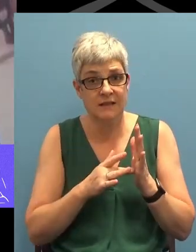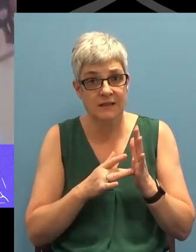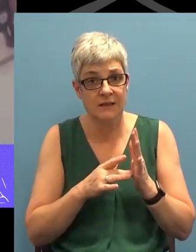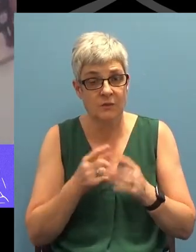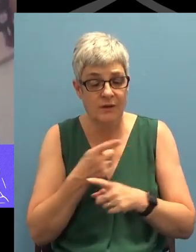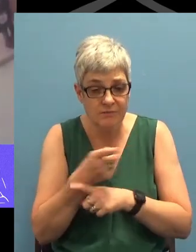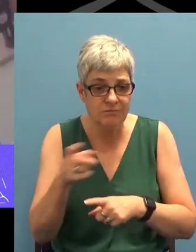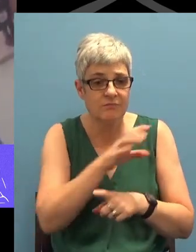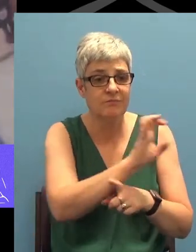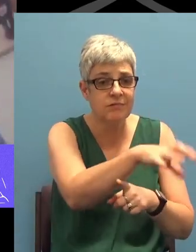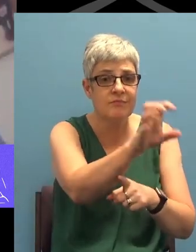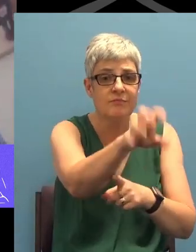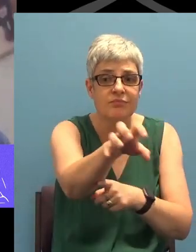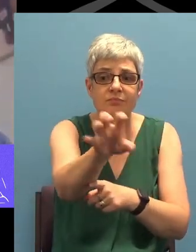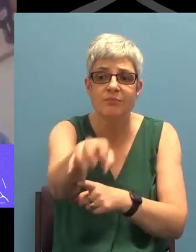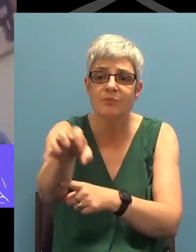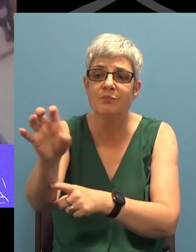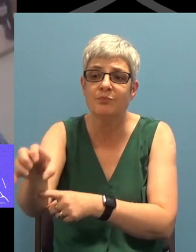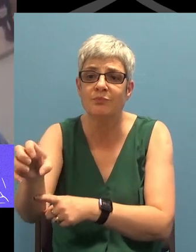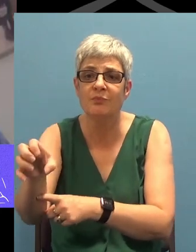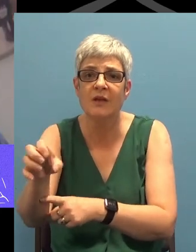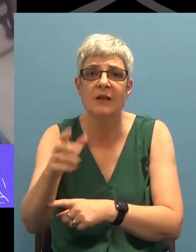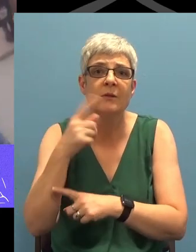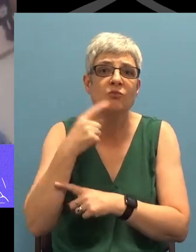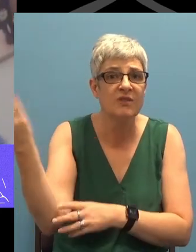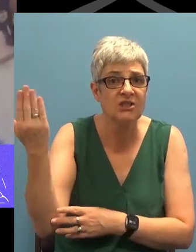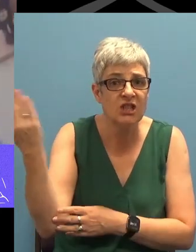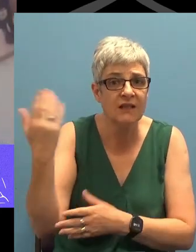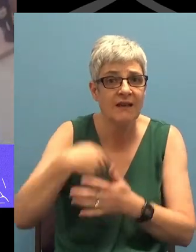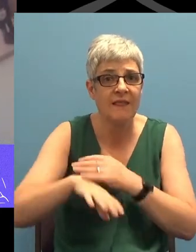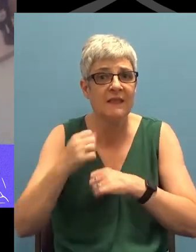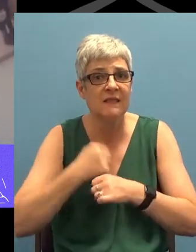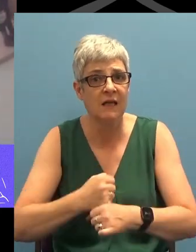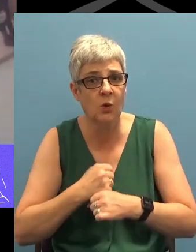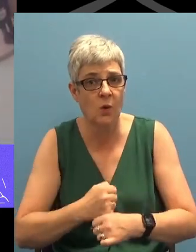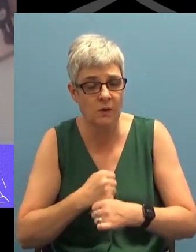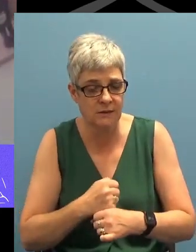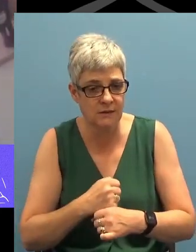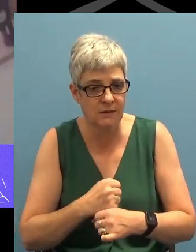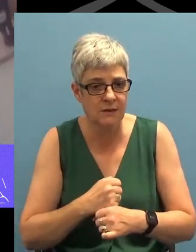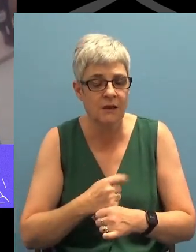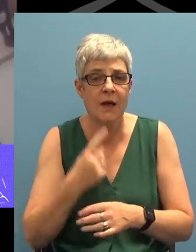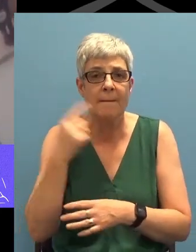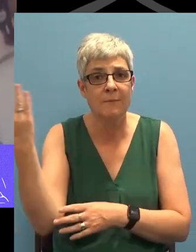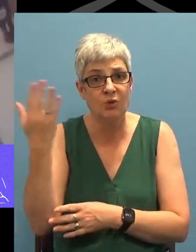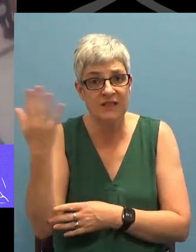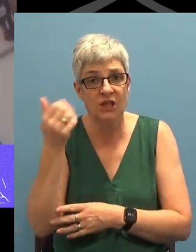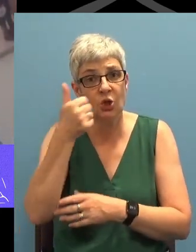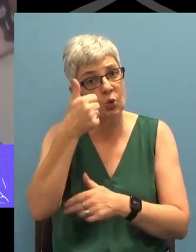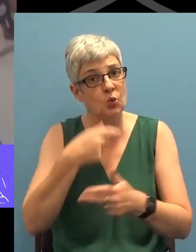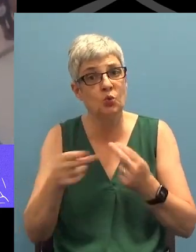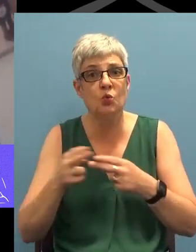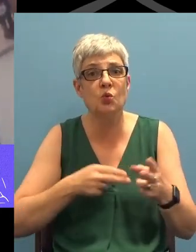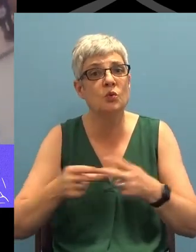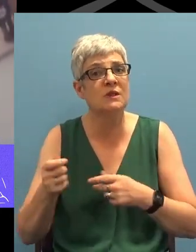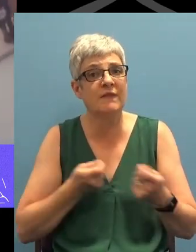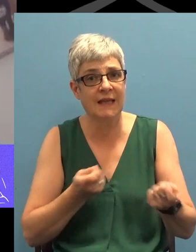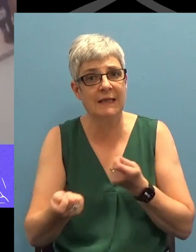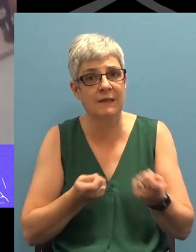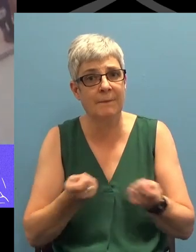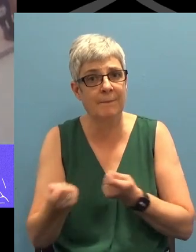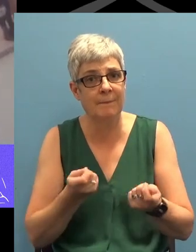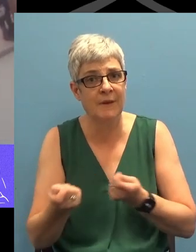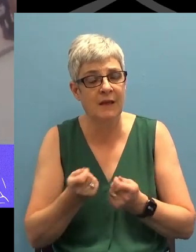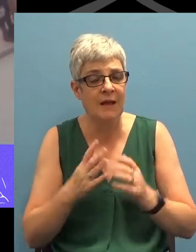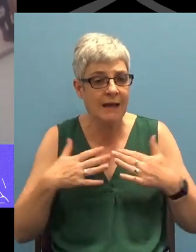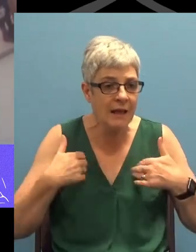Jesus went through all the towns and villages, teaching in their synagogues, preaching the good news of the kingdom